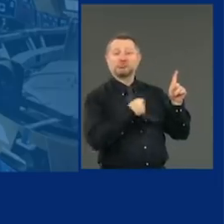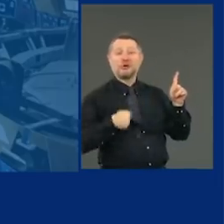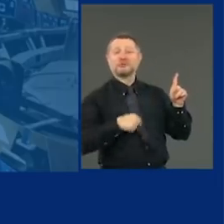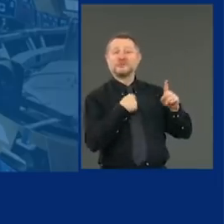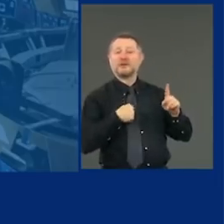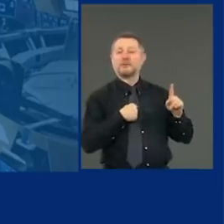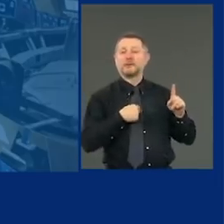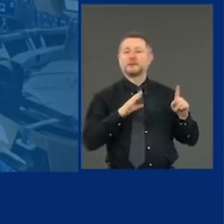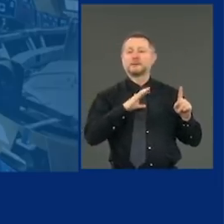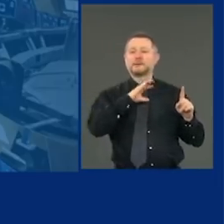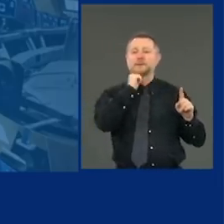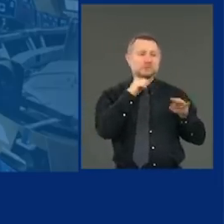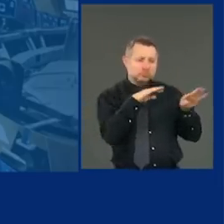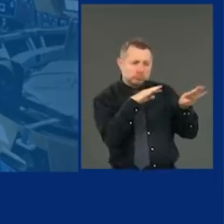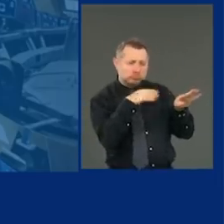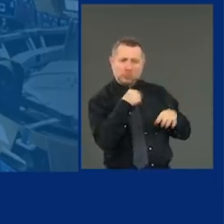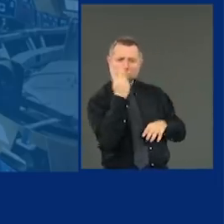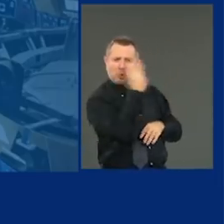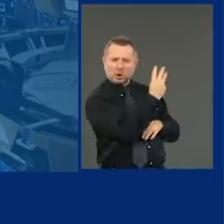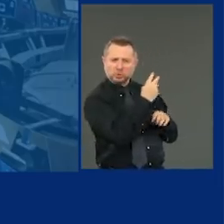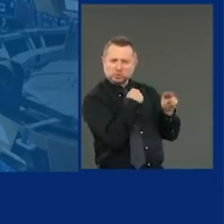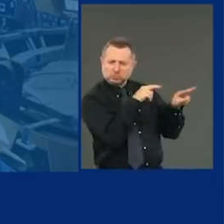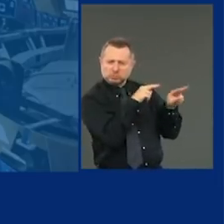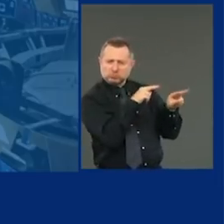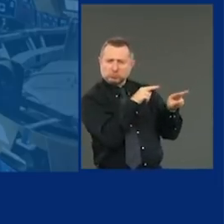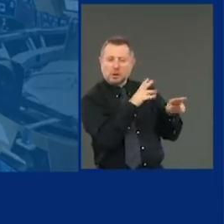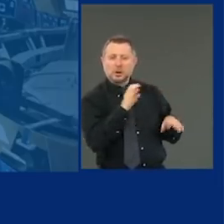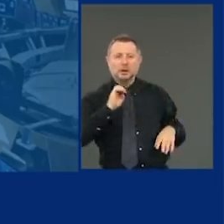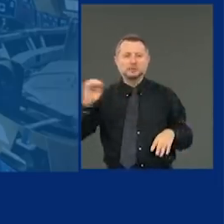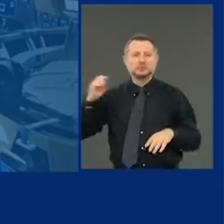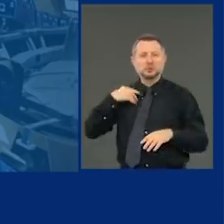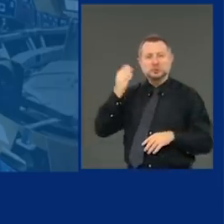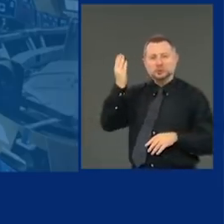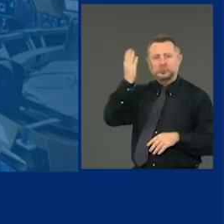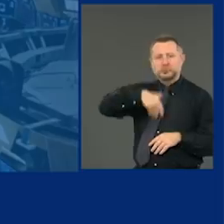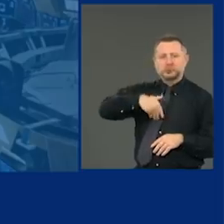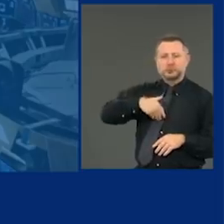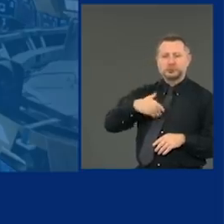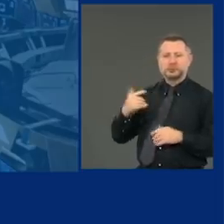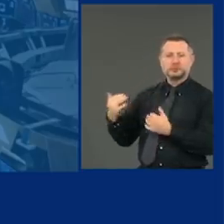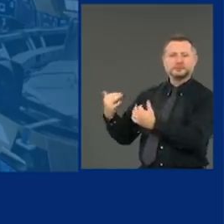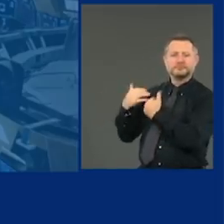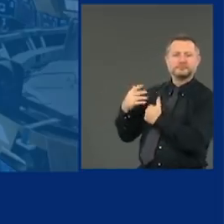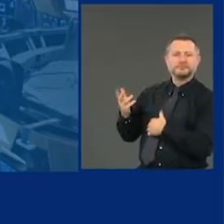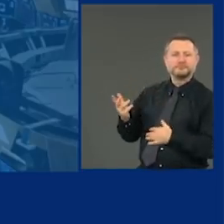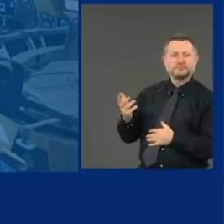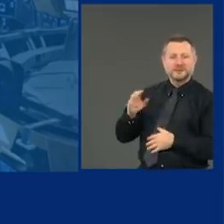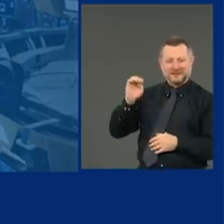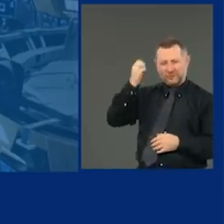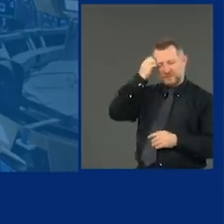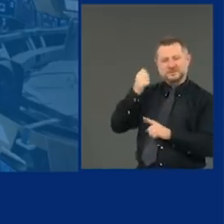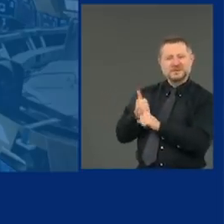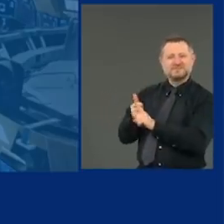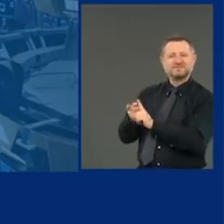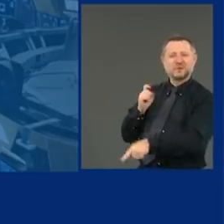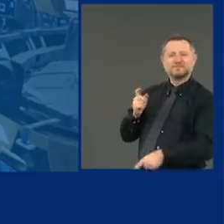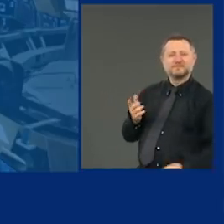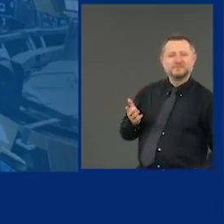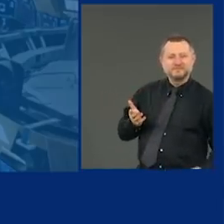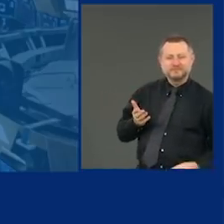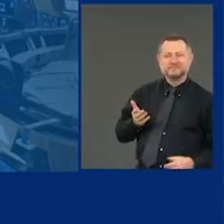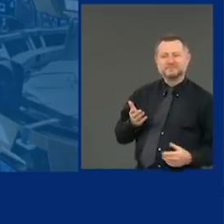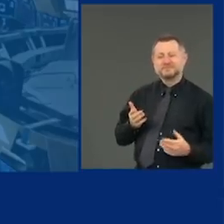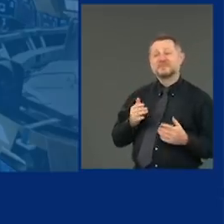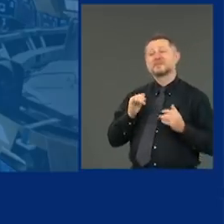Look to the west, came from the east. We're looking west, it came from the east. It was coming from Europe. And